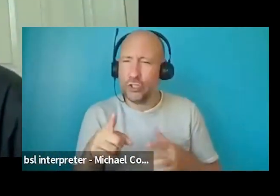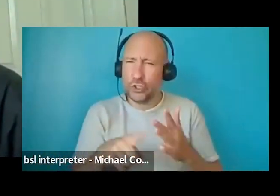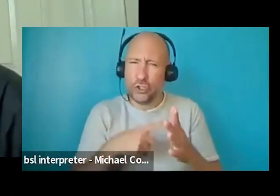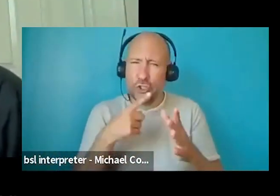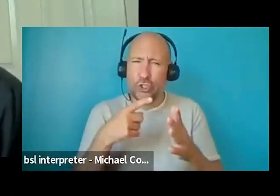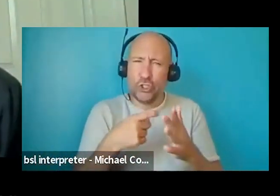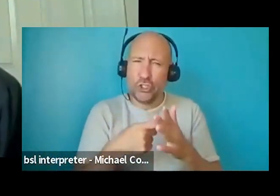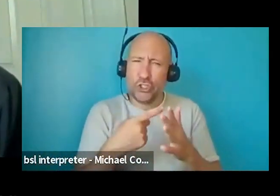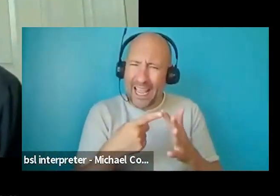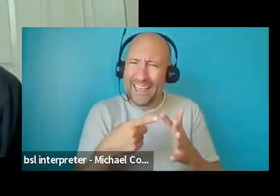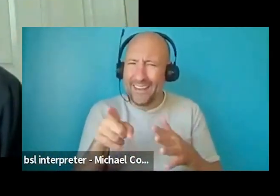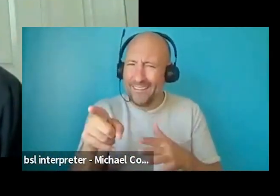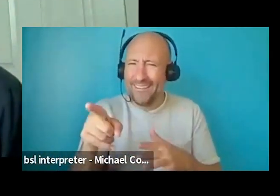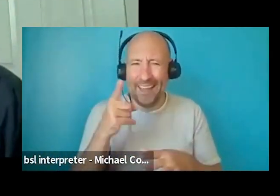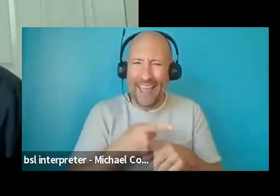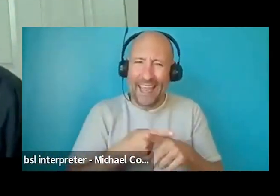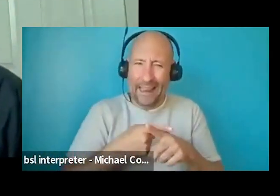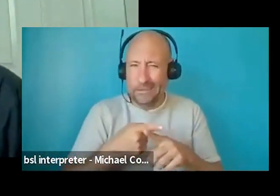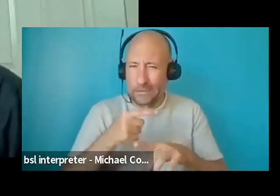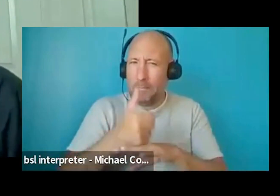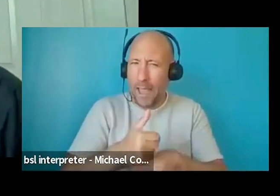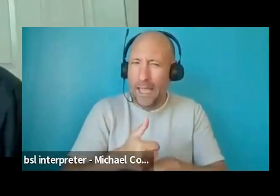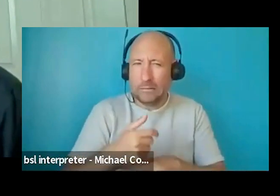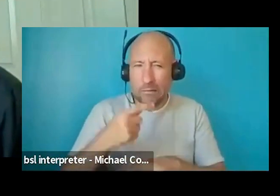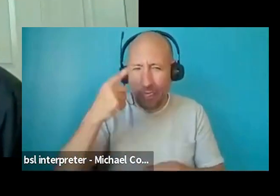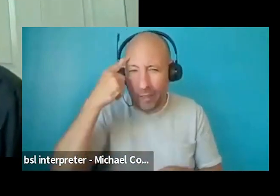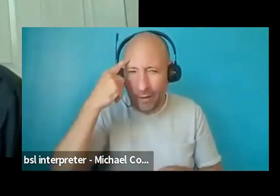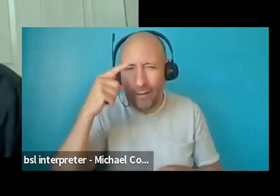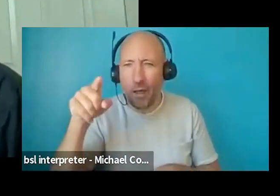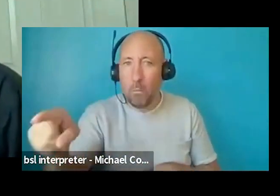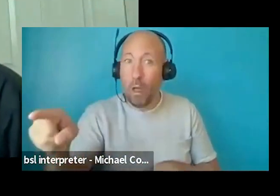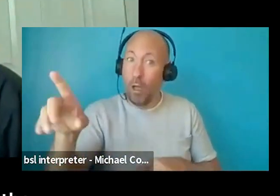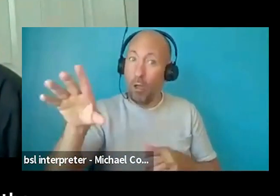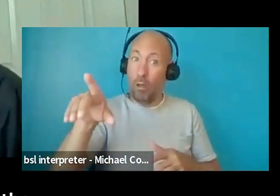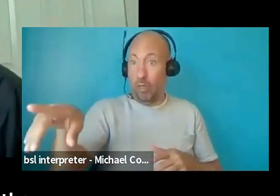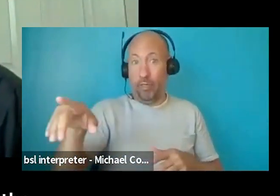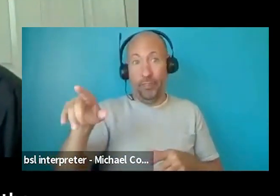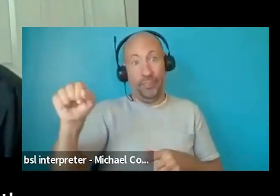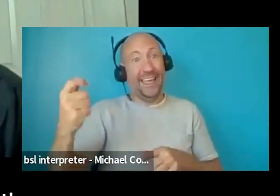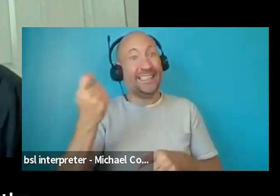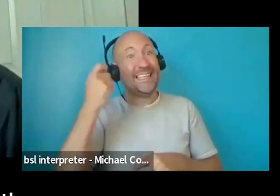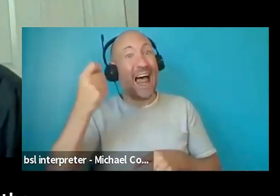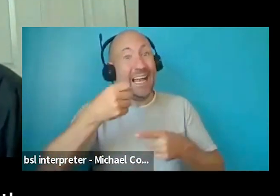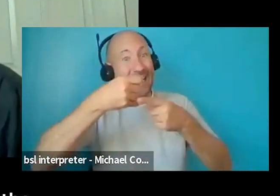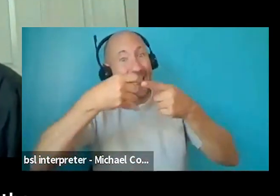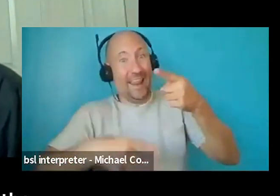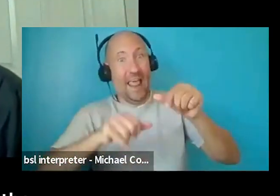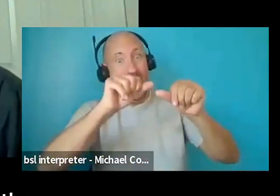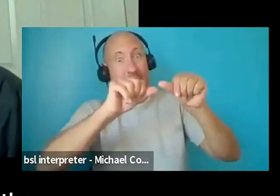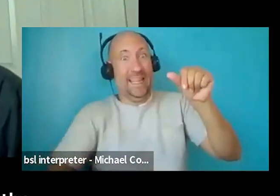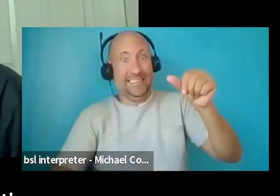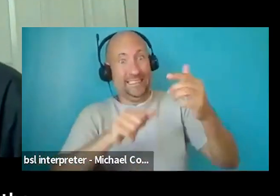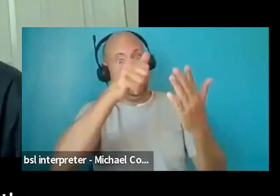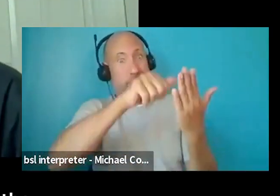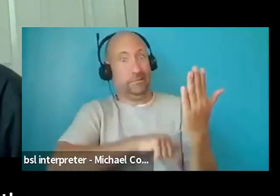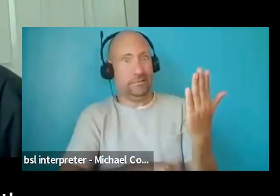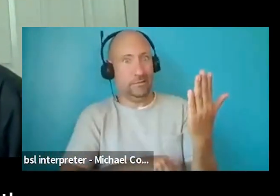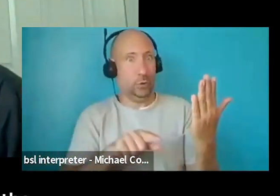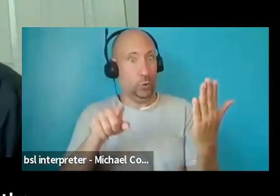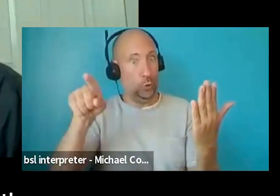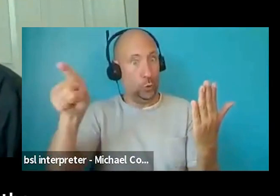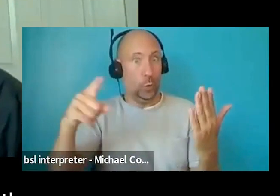you're at England based, encourage you to go and download that list and then do a little bit of research into the kind